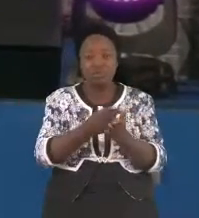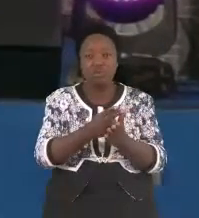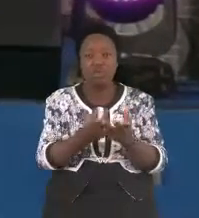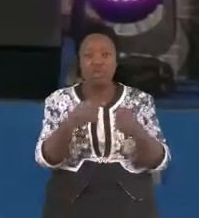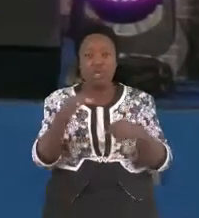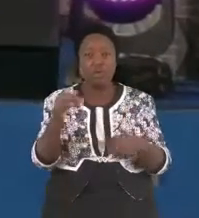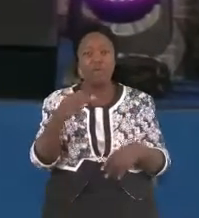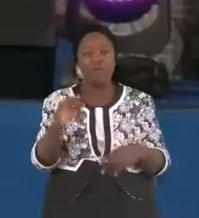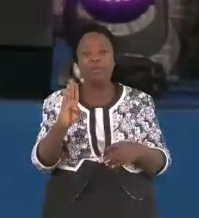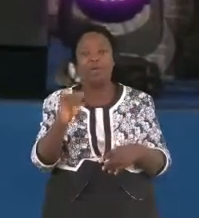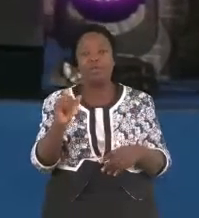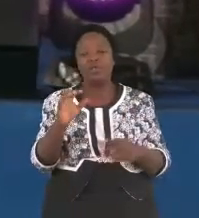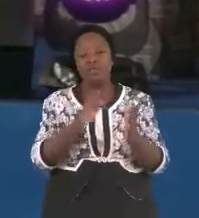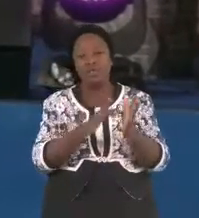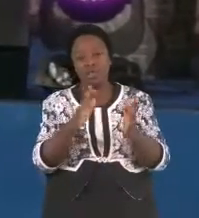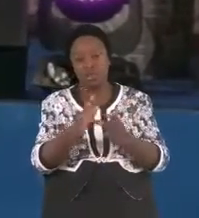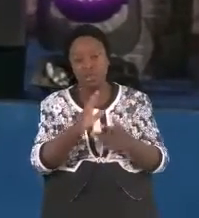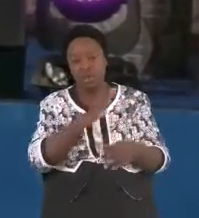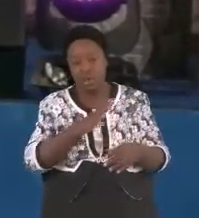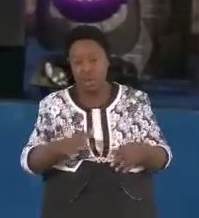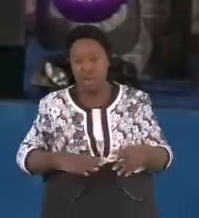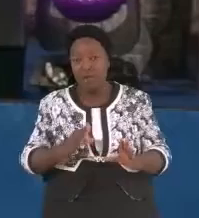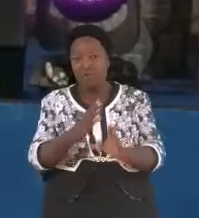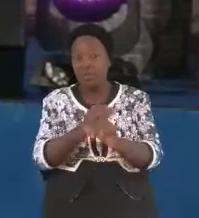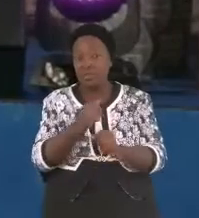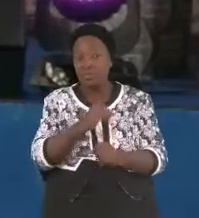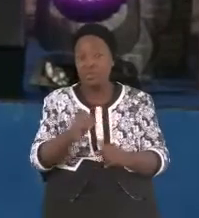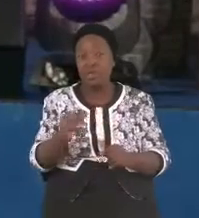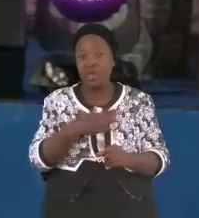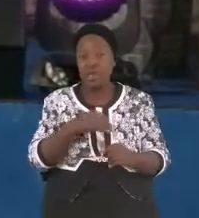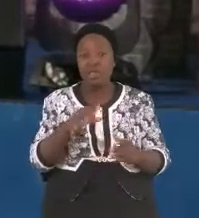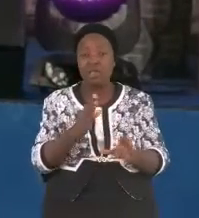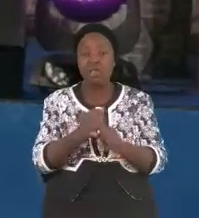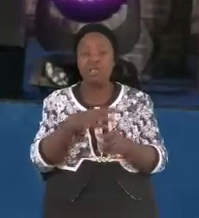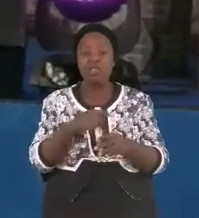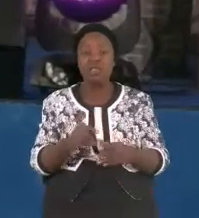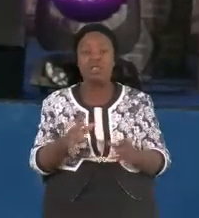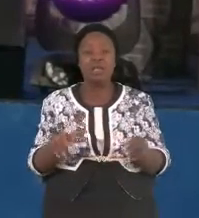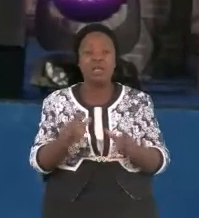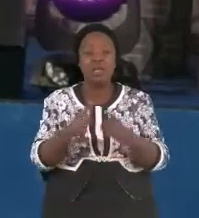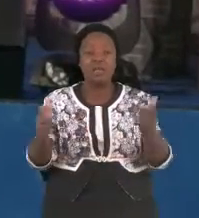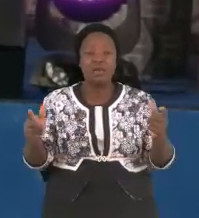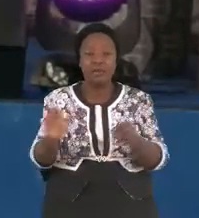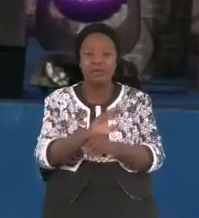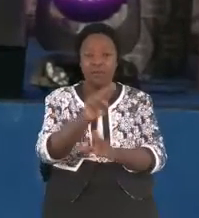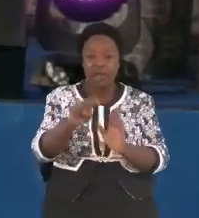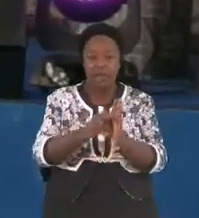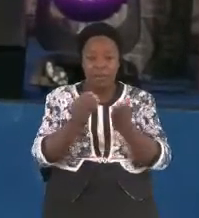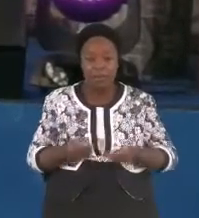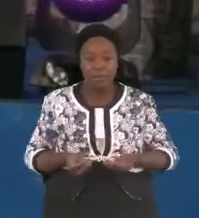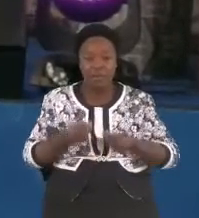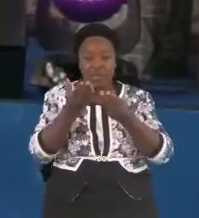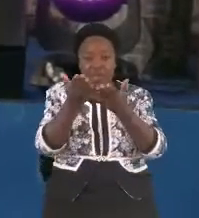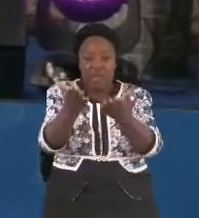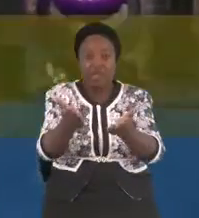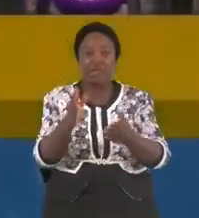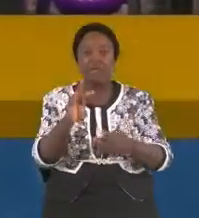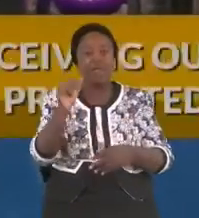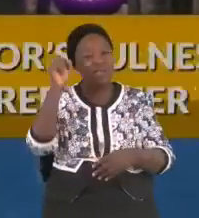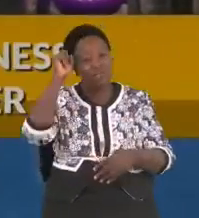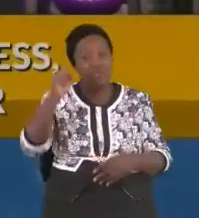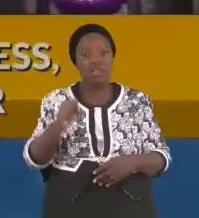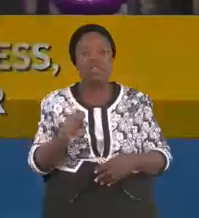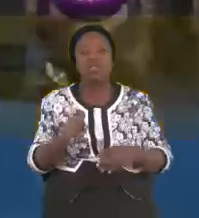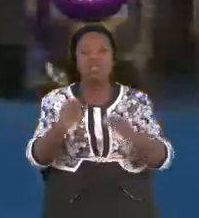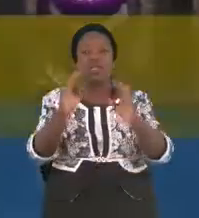receiving unlike britain's fullness percentage by his forerunner the three things we're